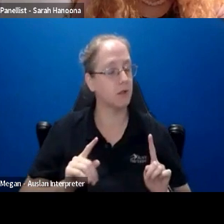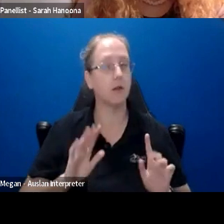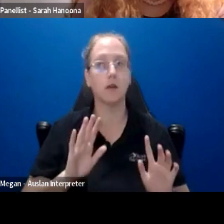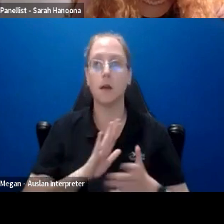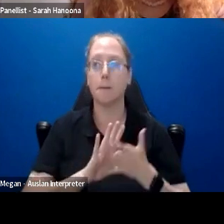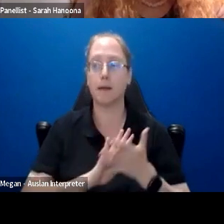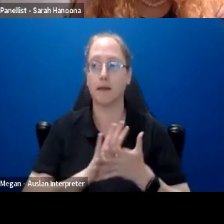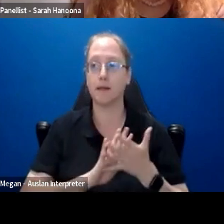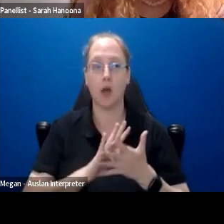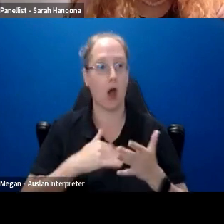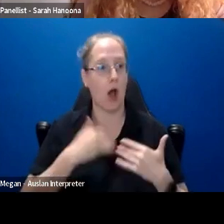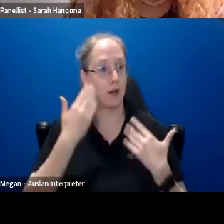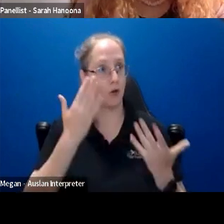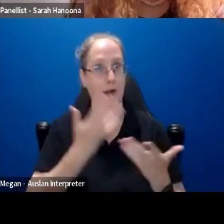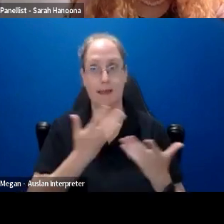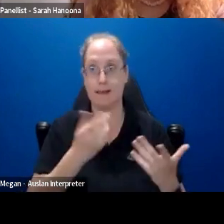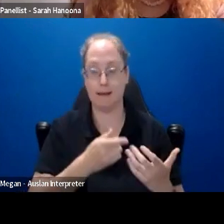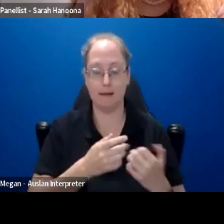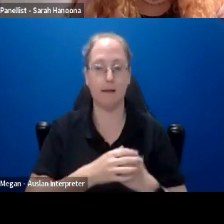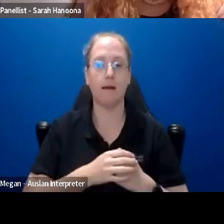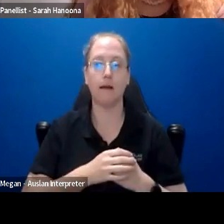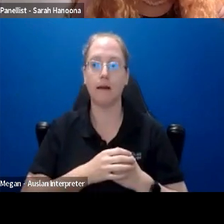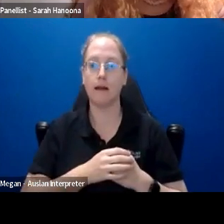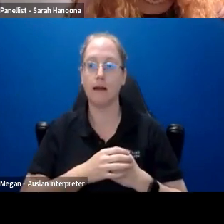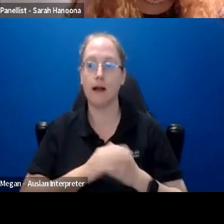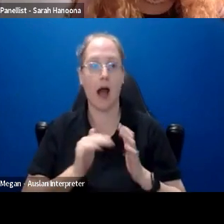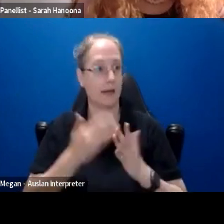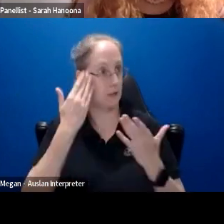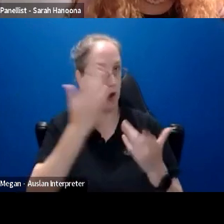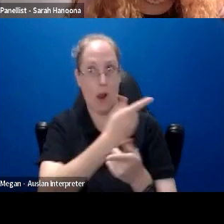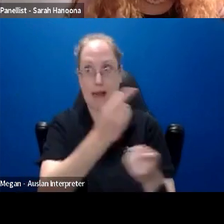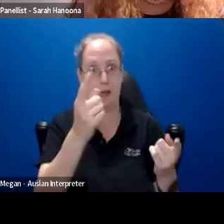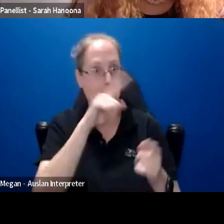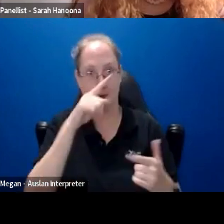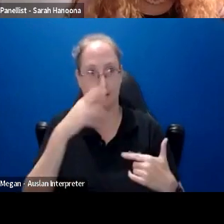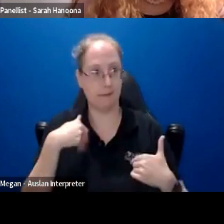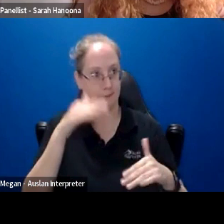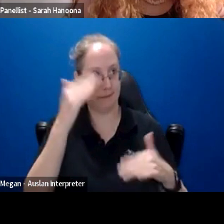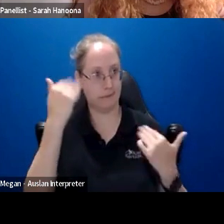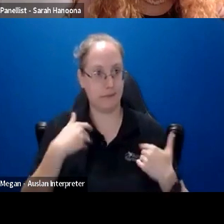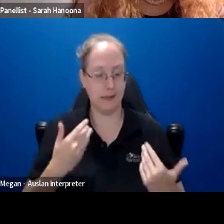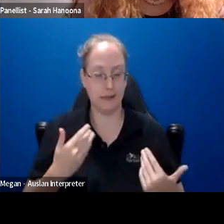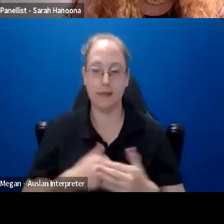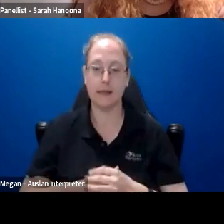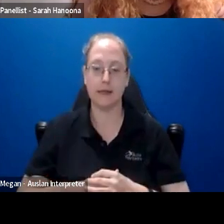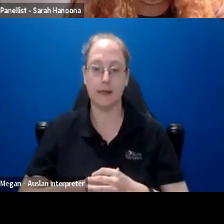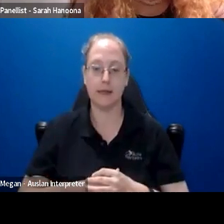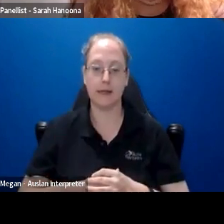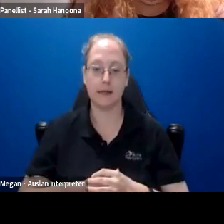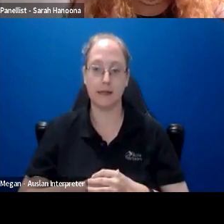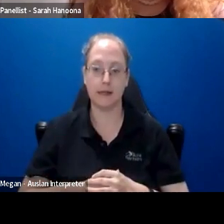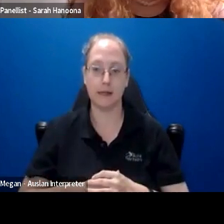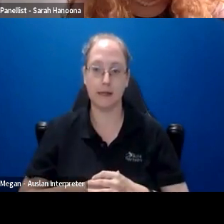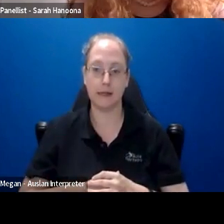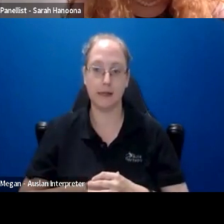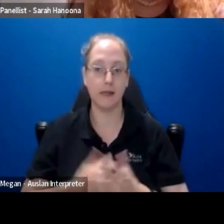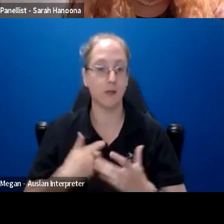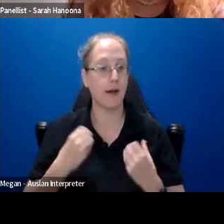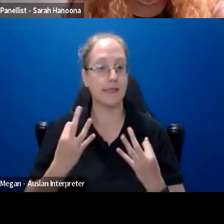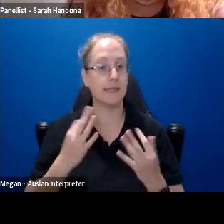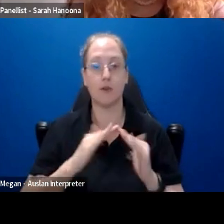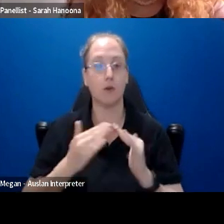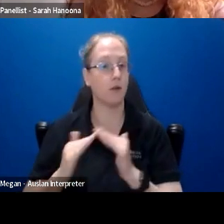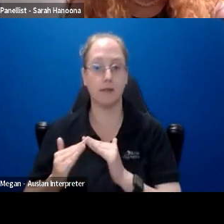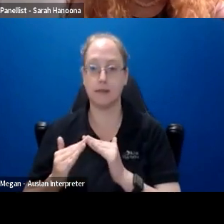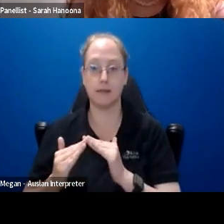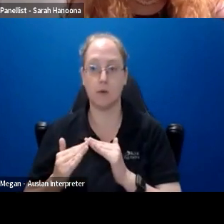don't know any now here and any like people. So it was like I didn't have a community here where